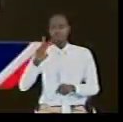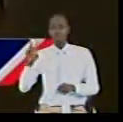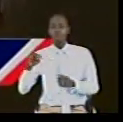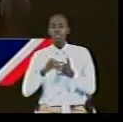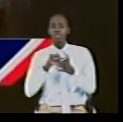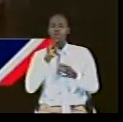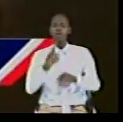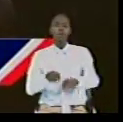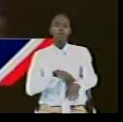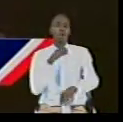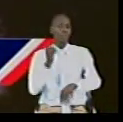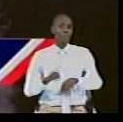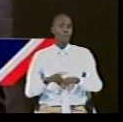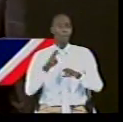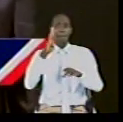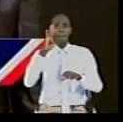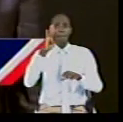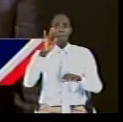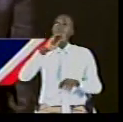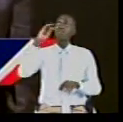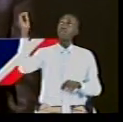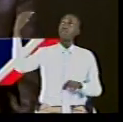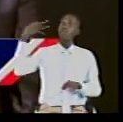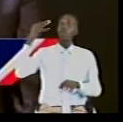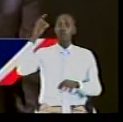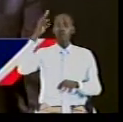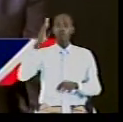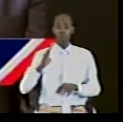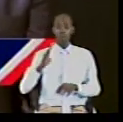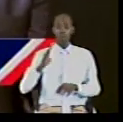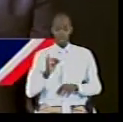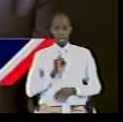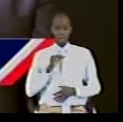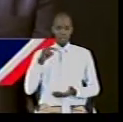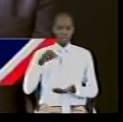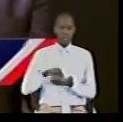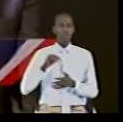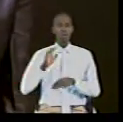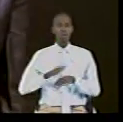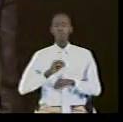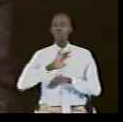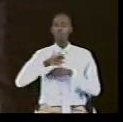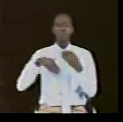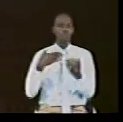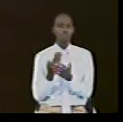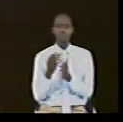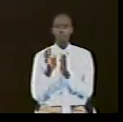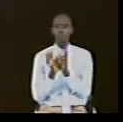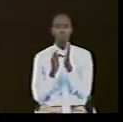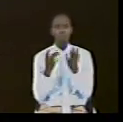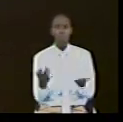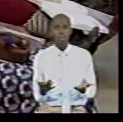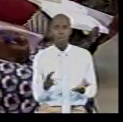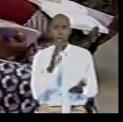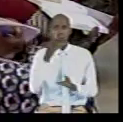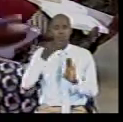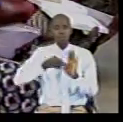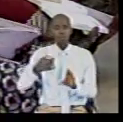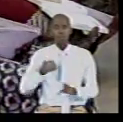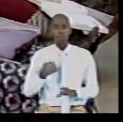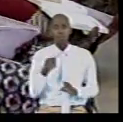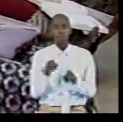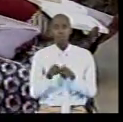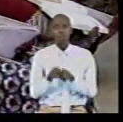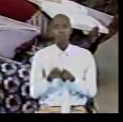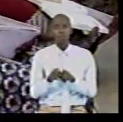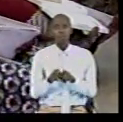the grace of God, I stand on the whole Bible. Anybody joining me?